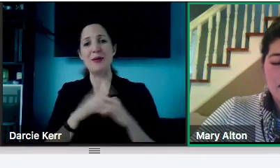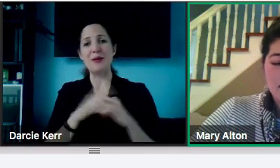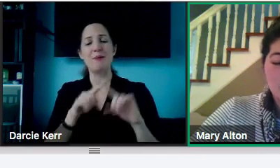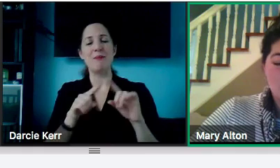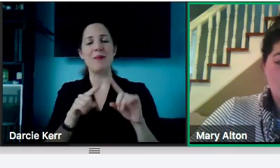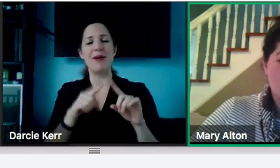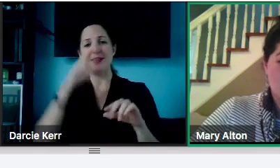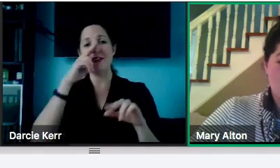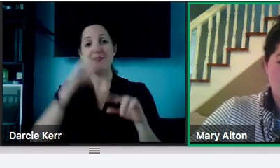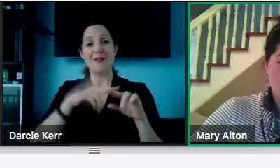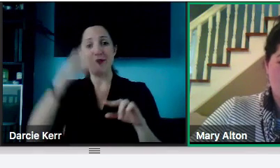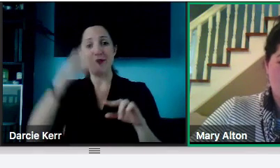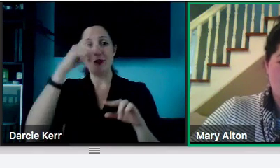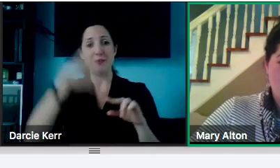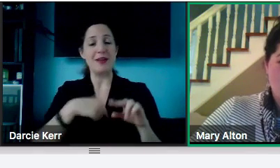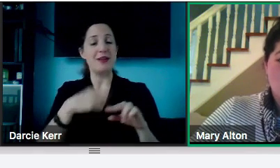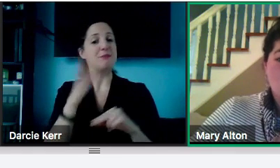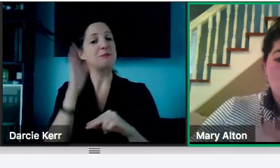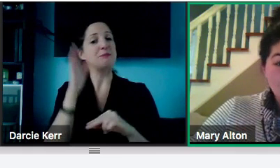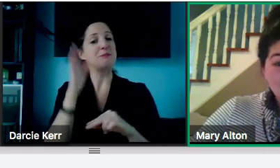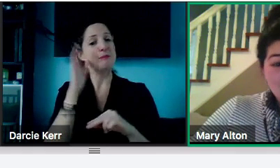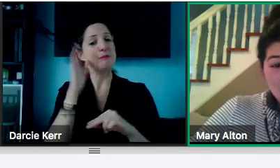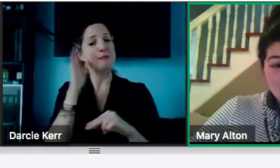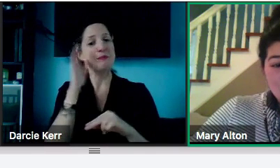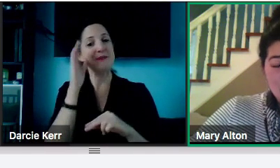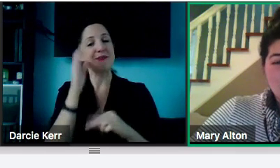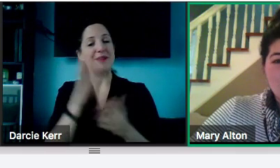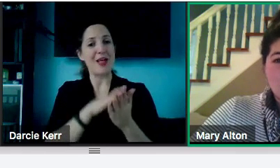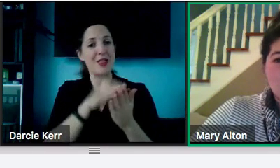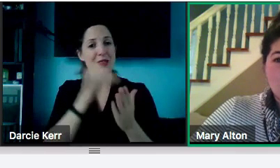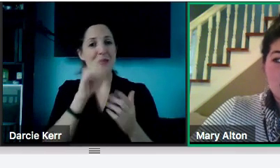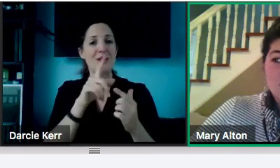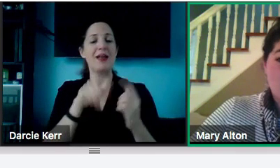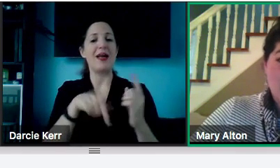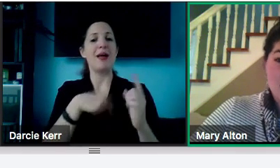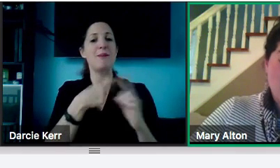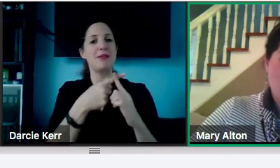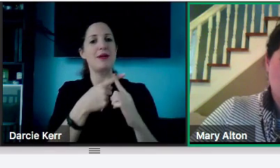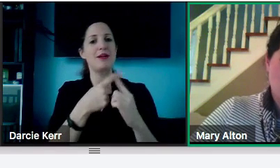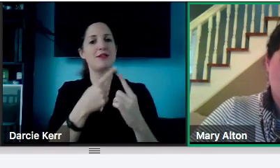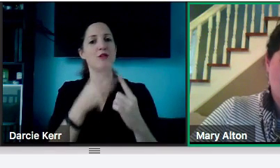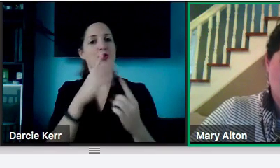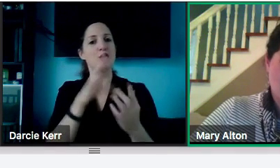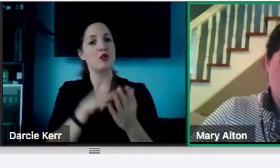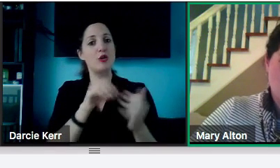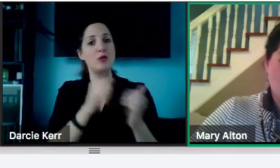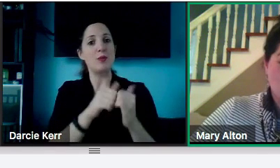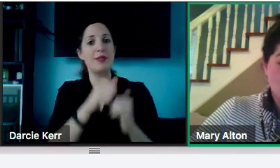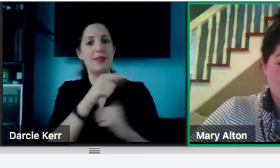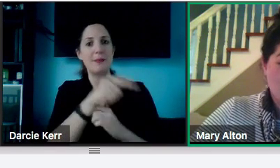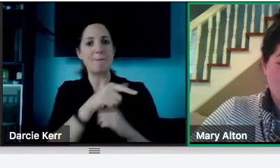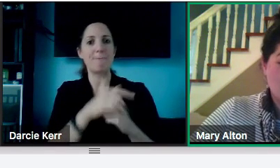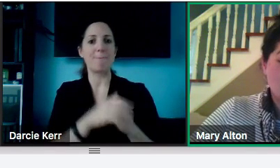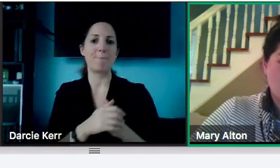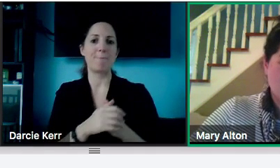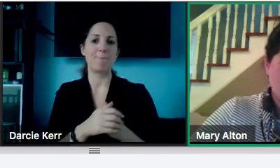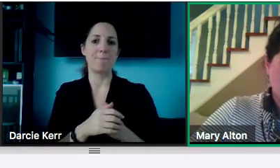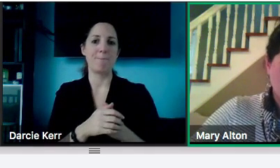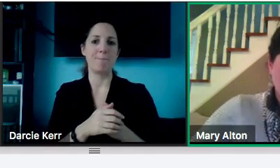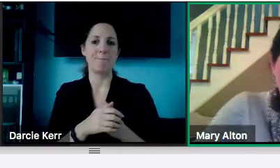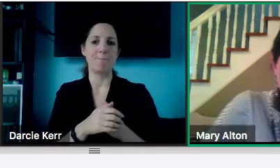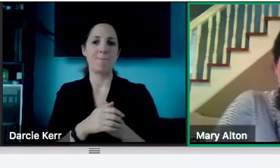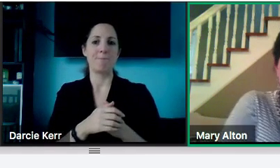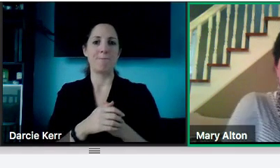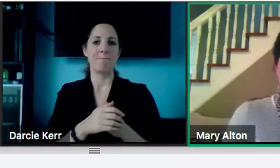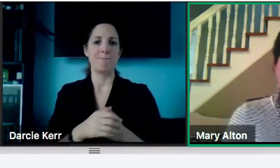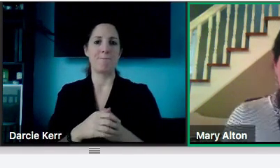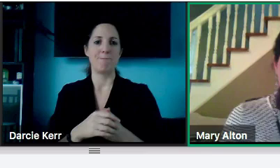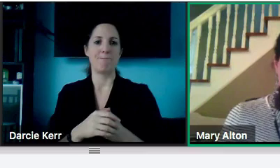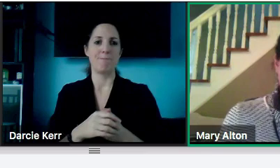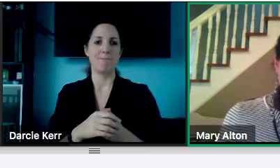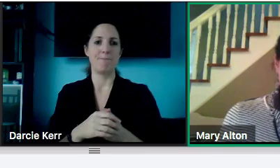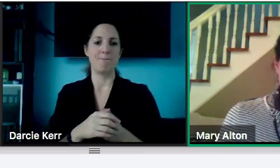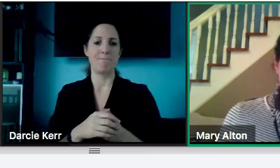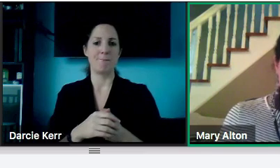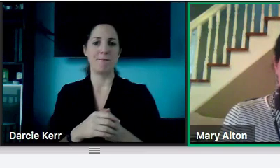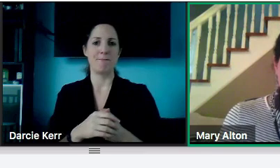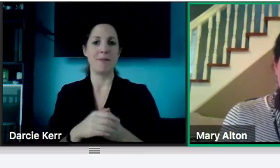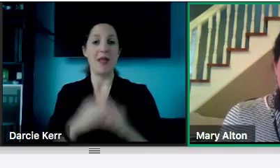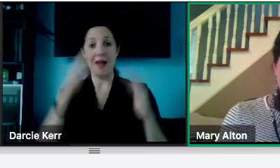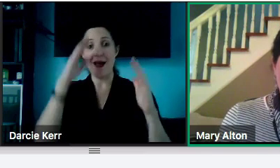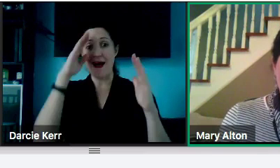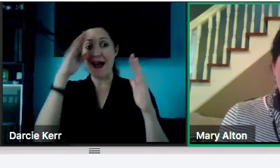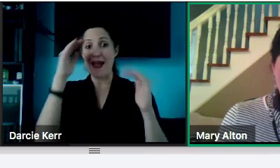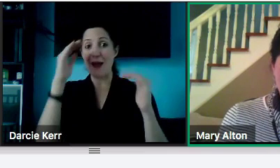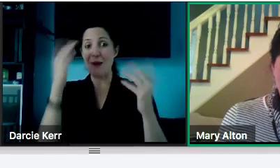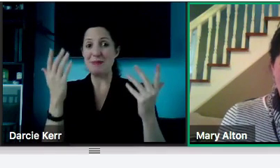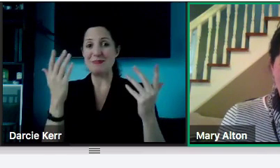my experiences with them and from just having an opportunity to work with them. So I hope that sort